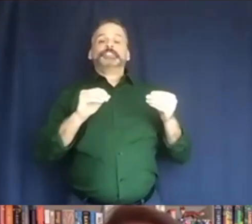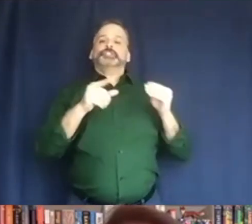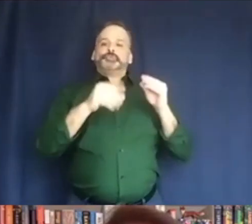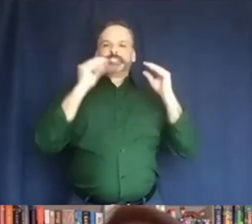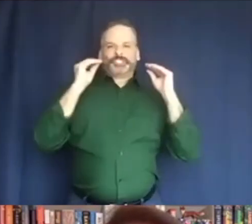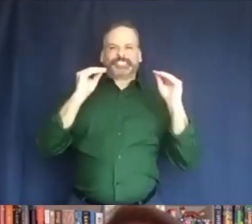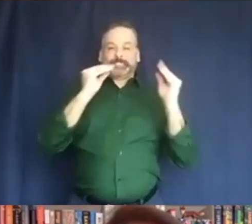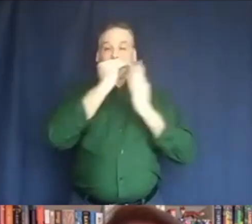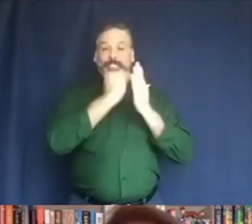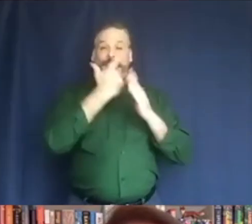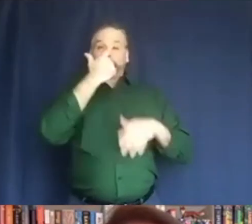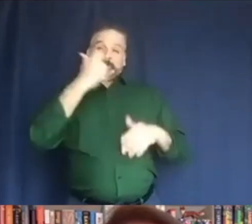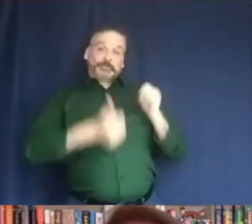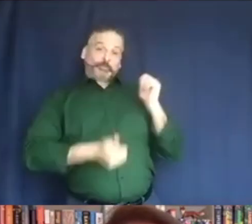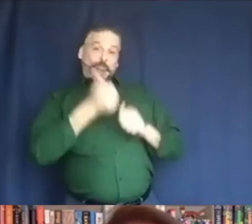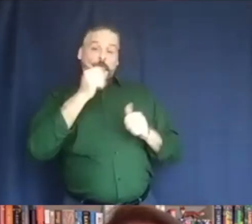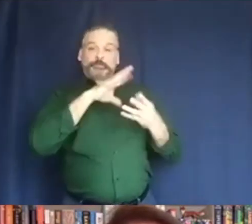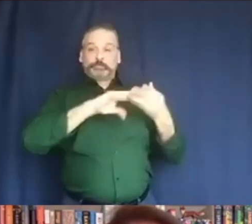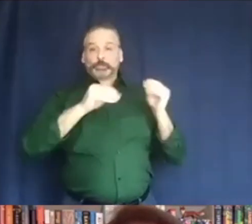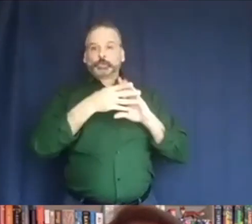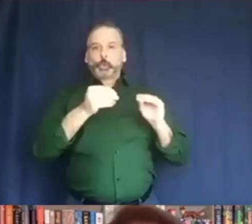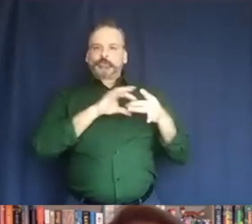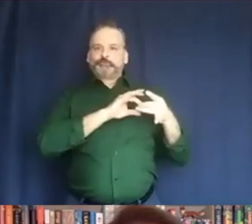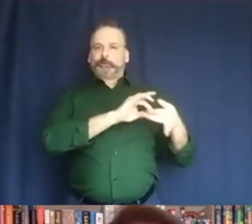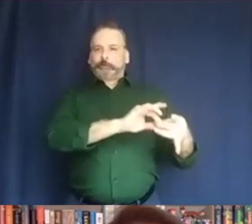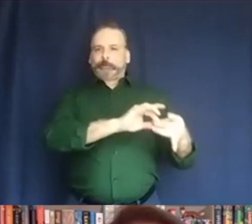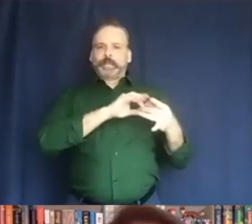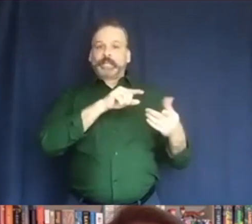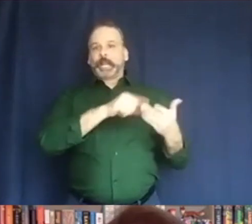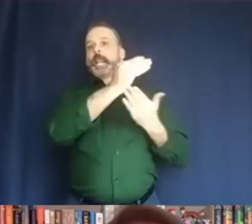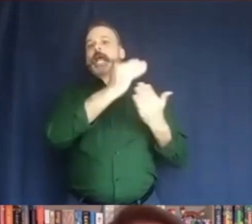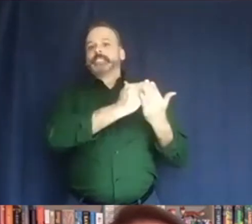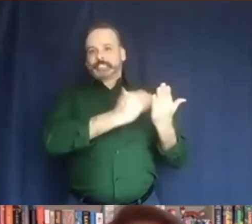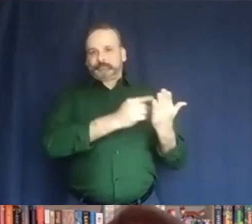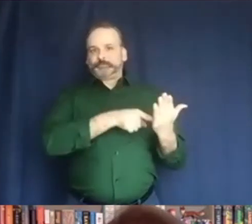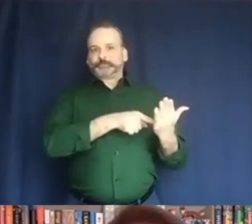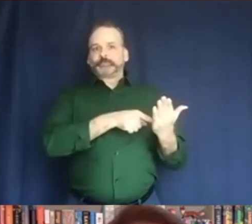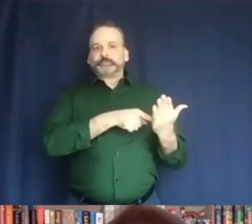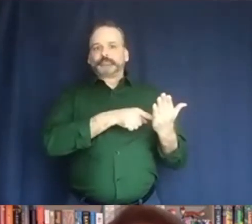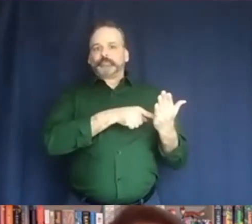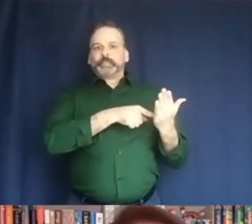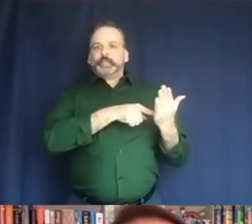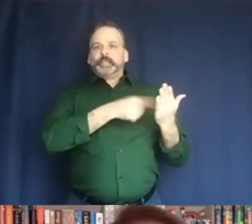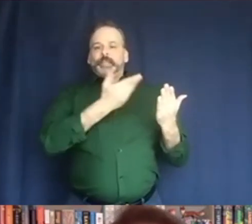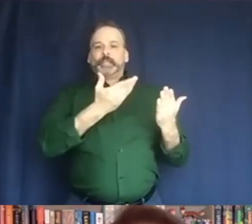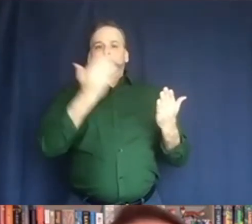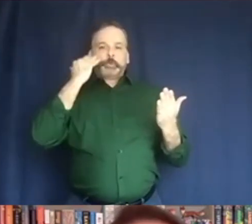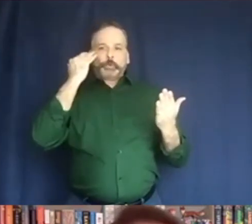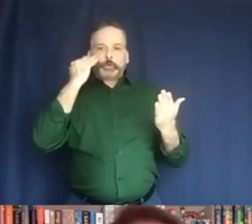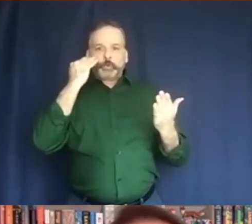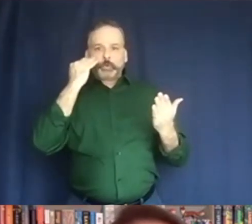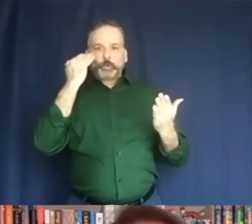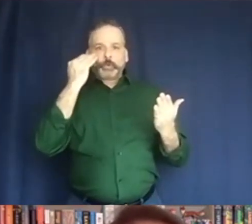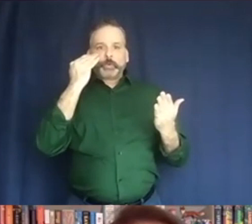because most of those stories, they revolve around a lesson, a dharma. And they